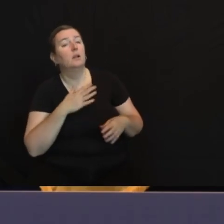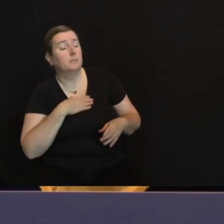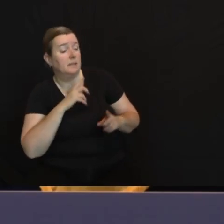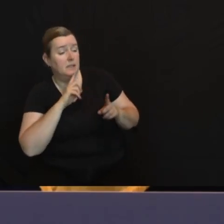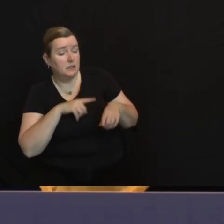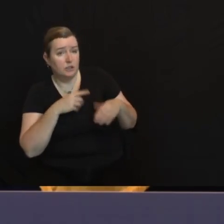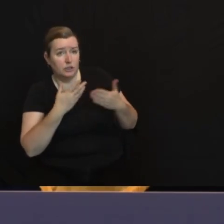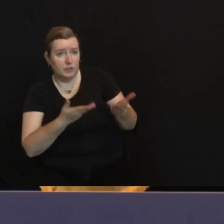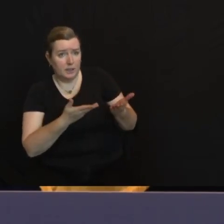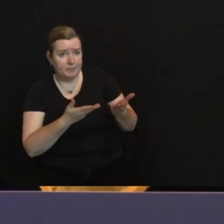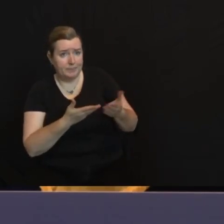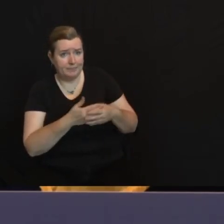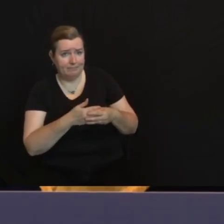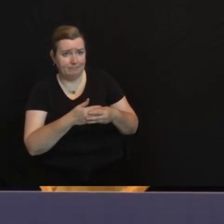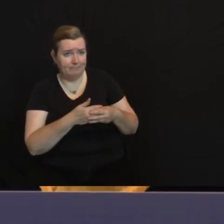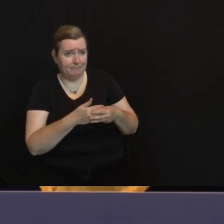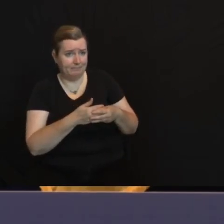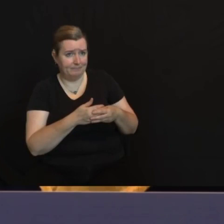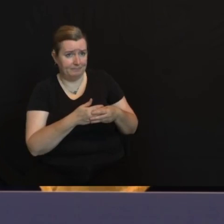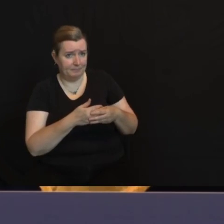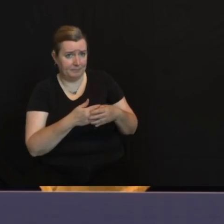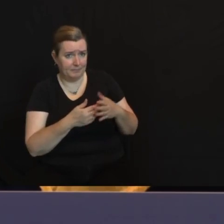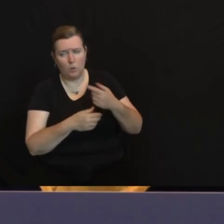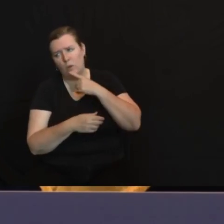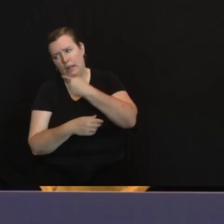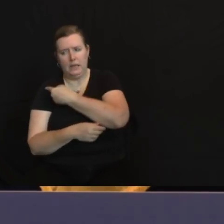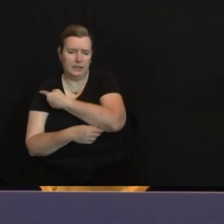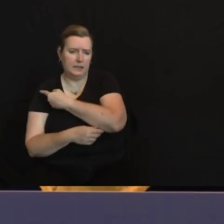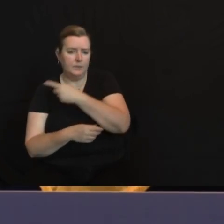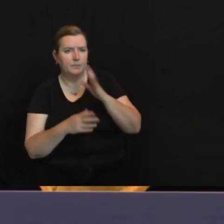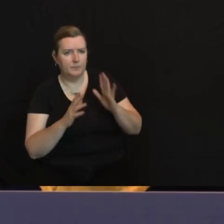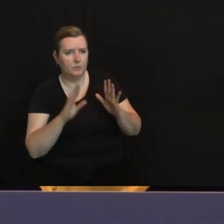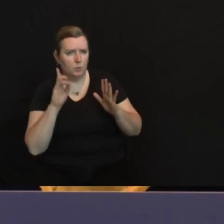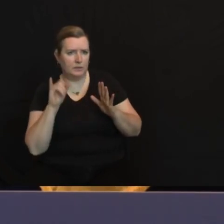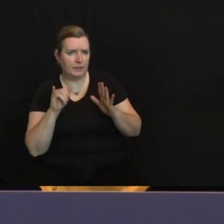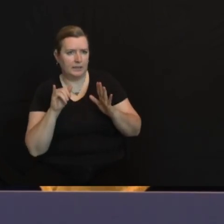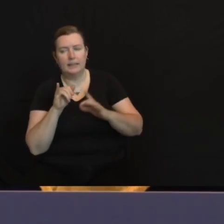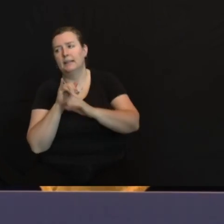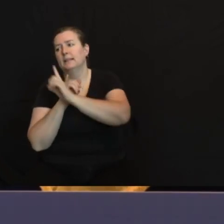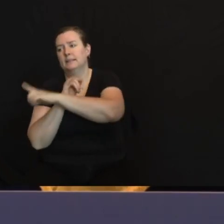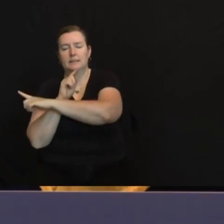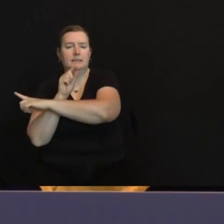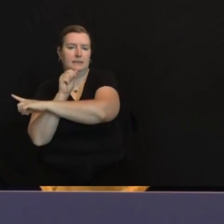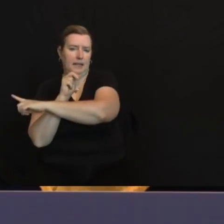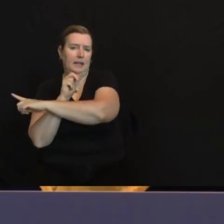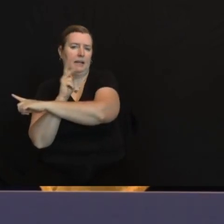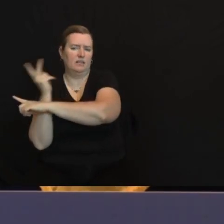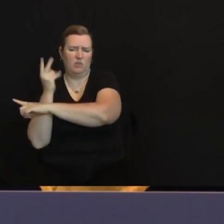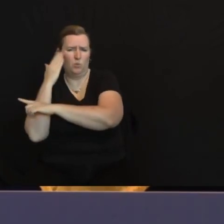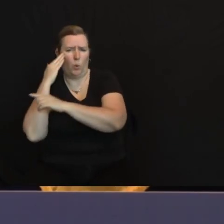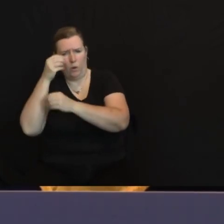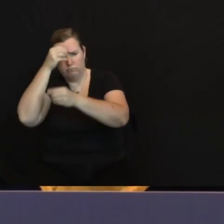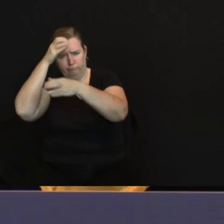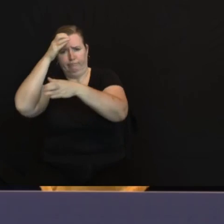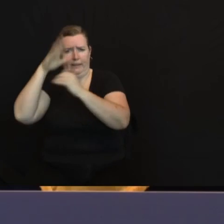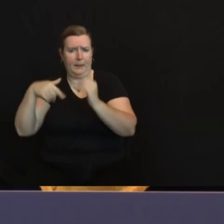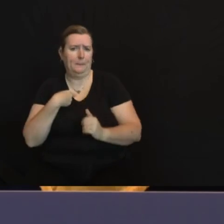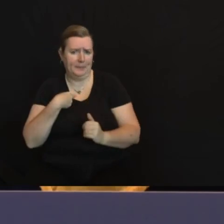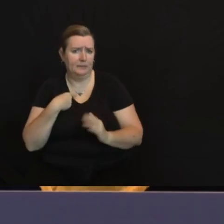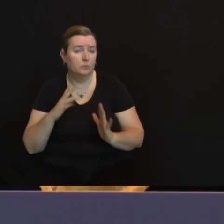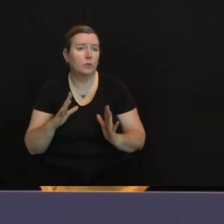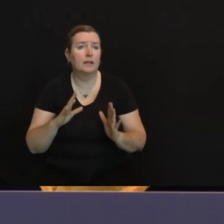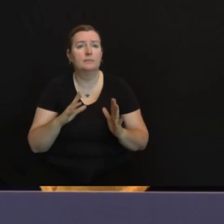answers that are going to have to come from my right, including you, Tina. So I'll just preview that and say